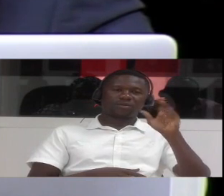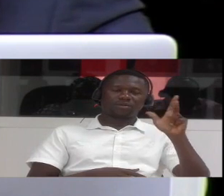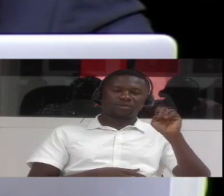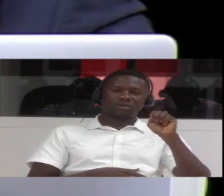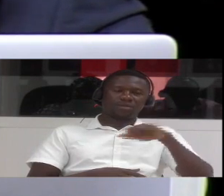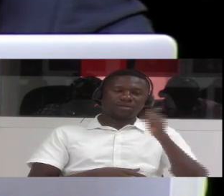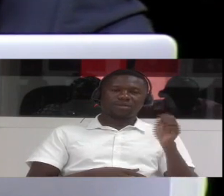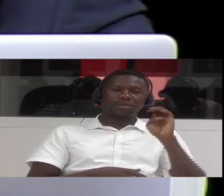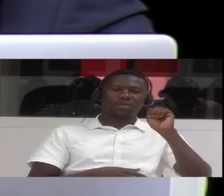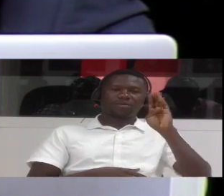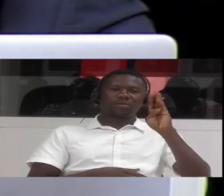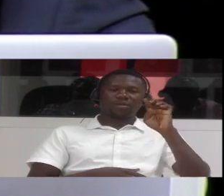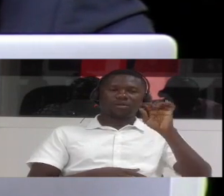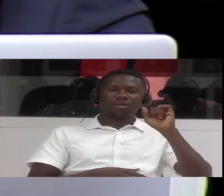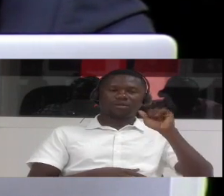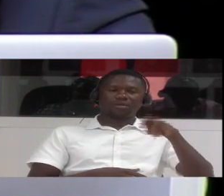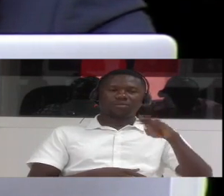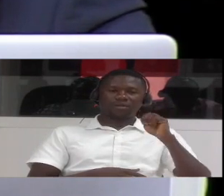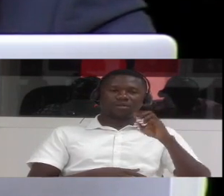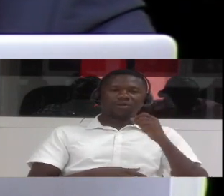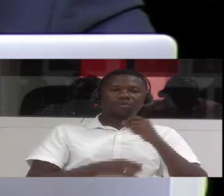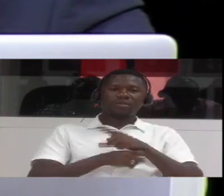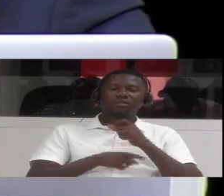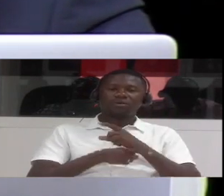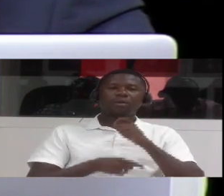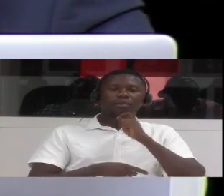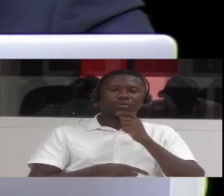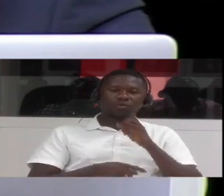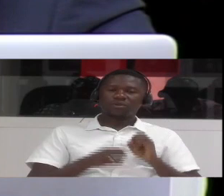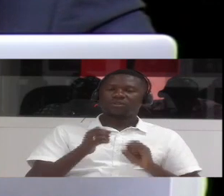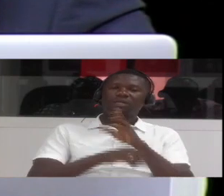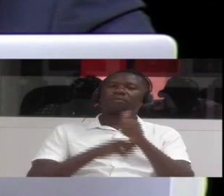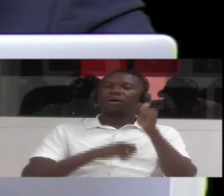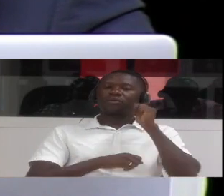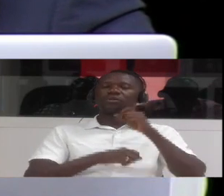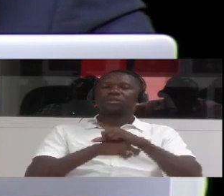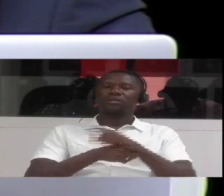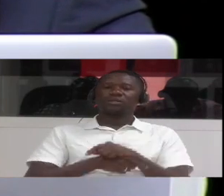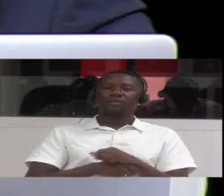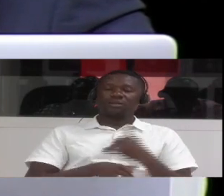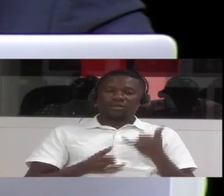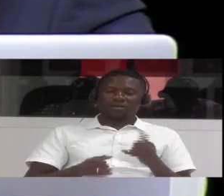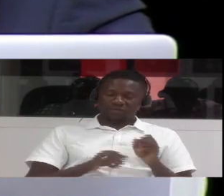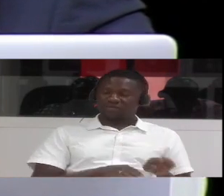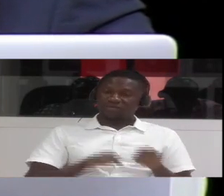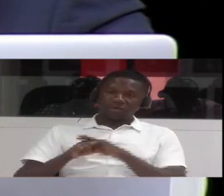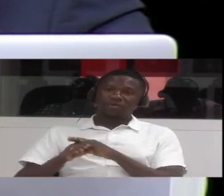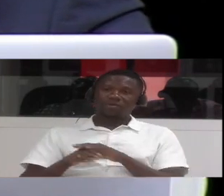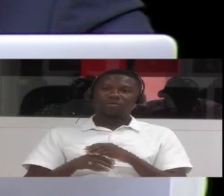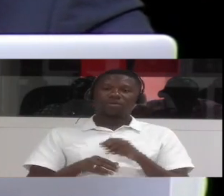Ernest's deportation. Yes. To Sierra Leone. Now let's fast forward to April 2006, Lamine